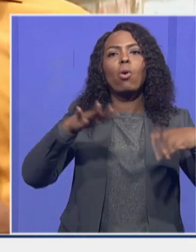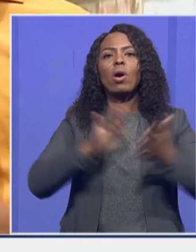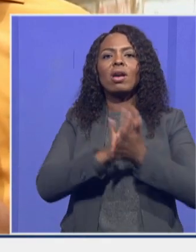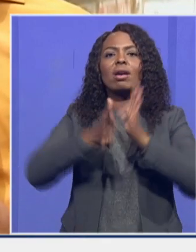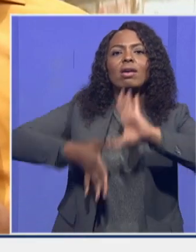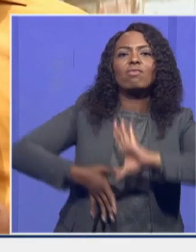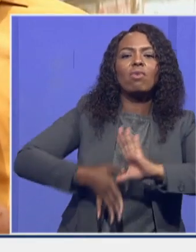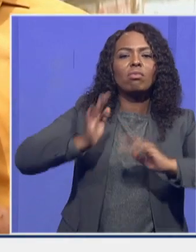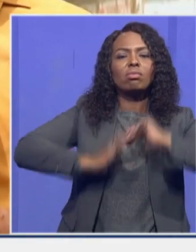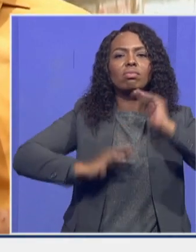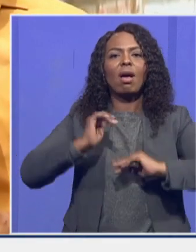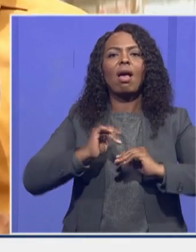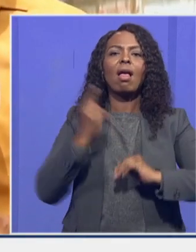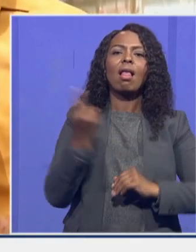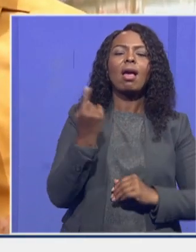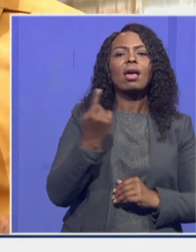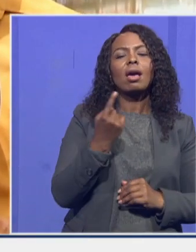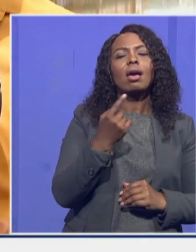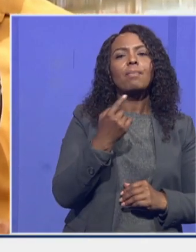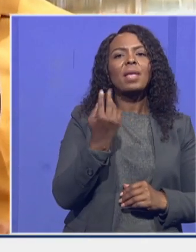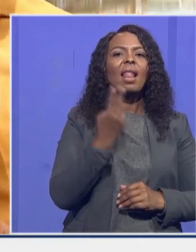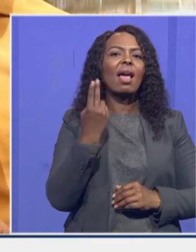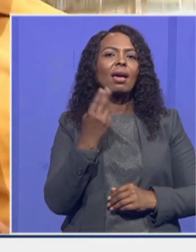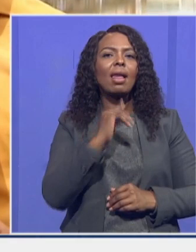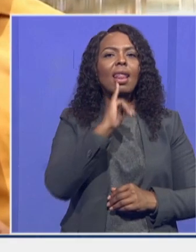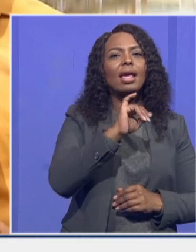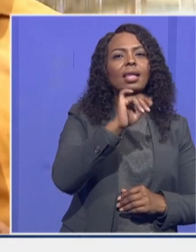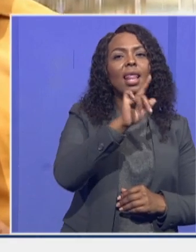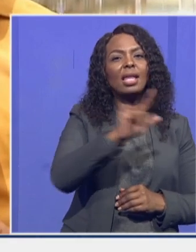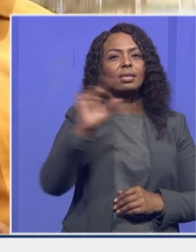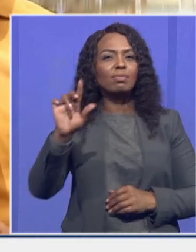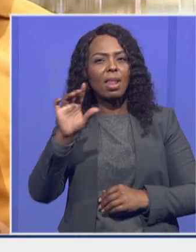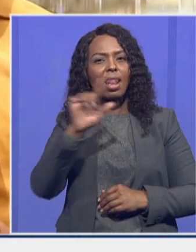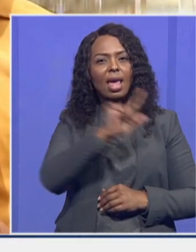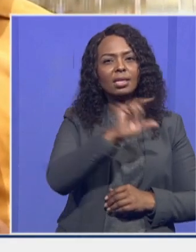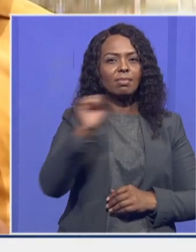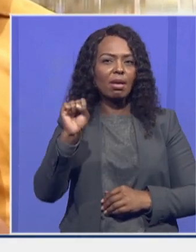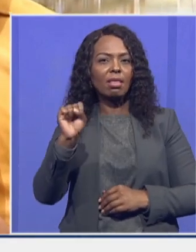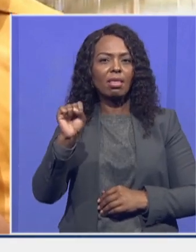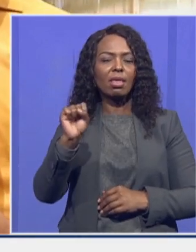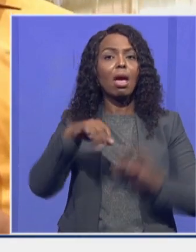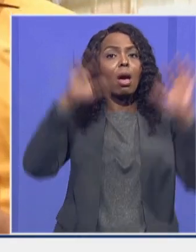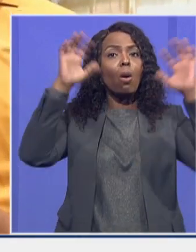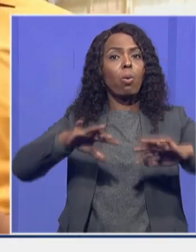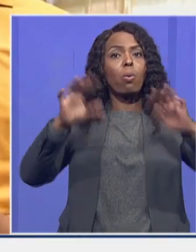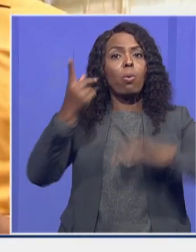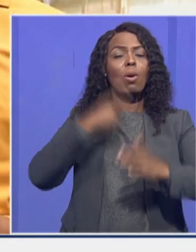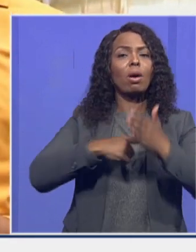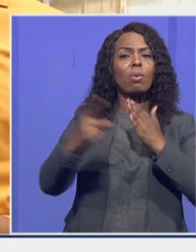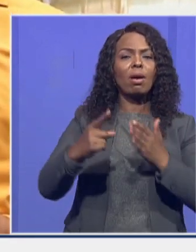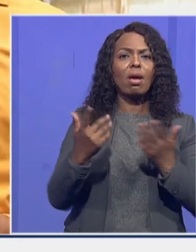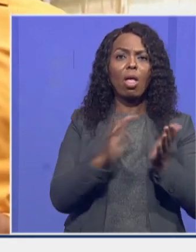as Ladysmith city centre took the worst knock following the heavy rains there last week?